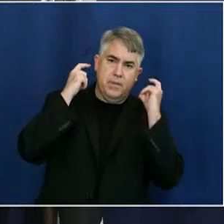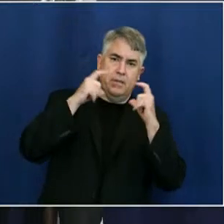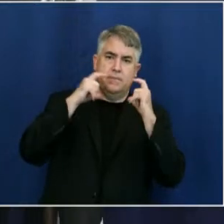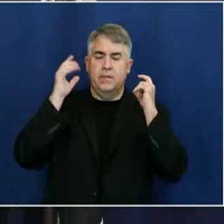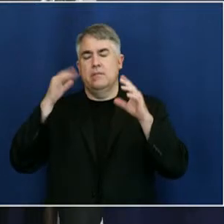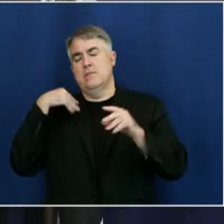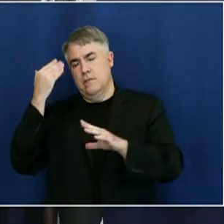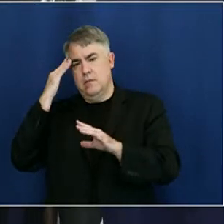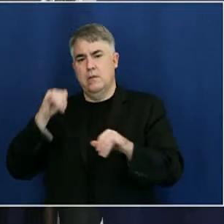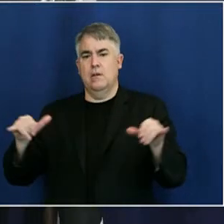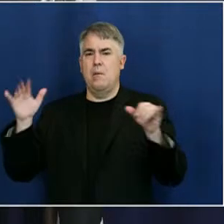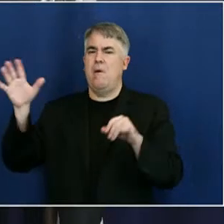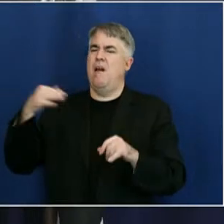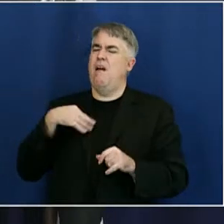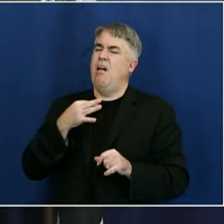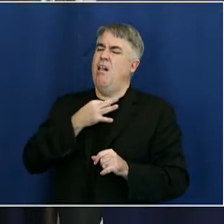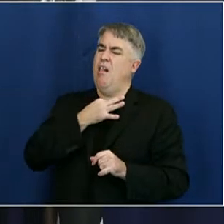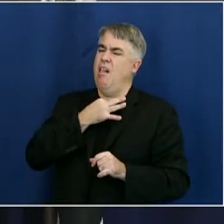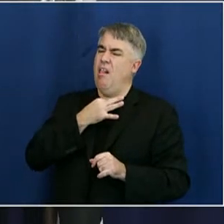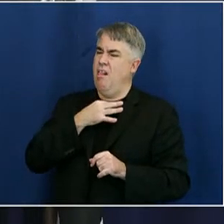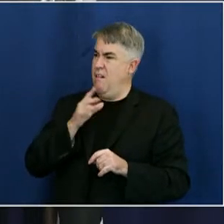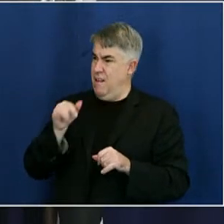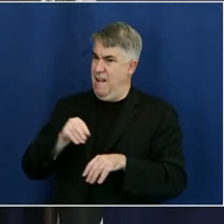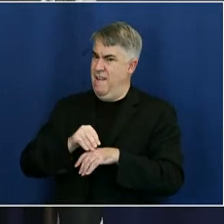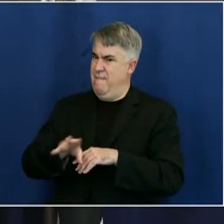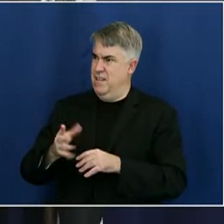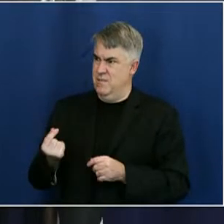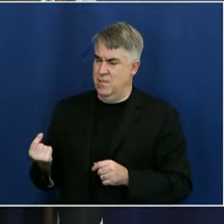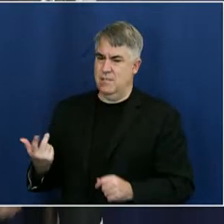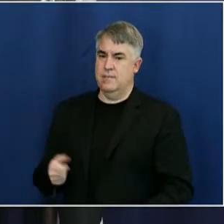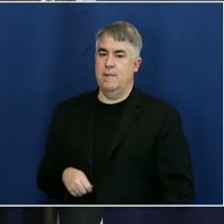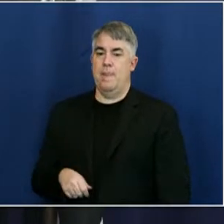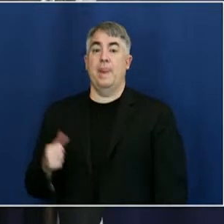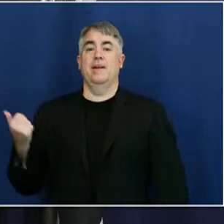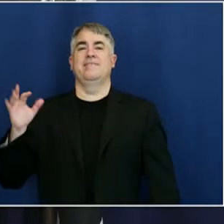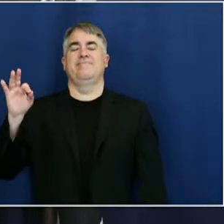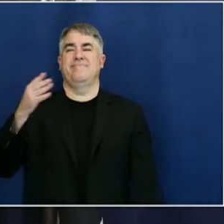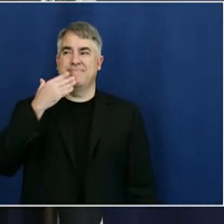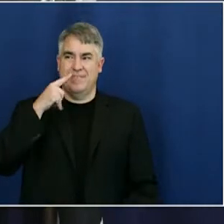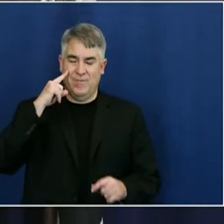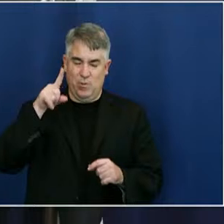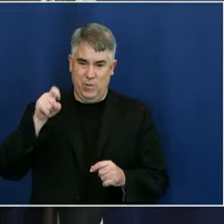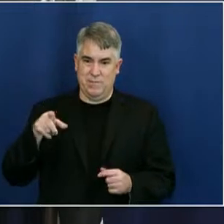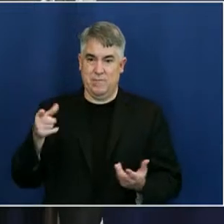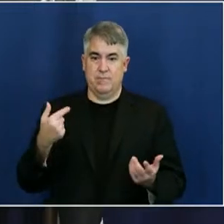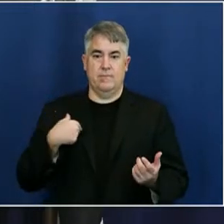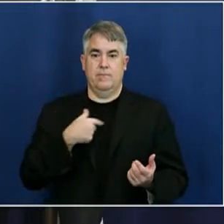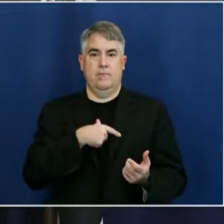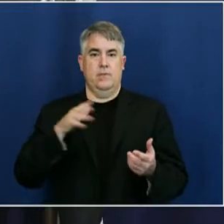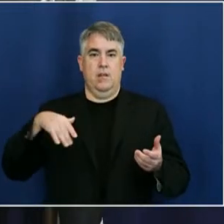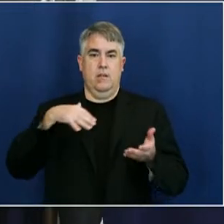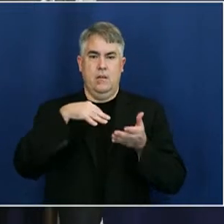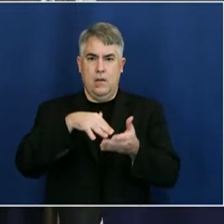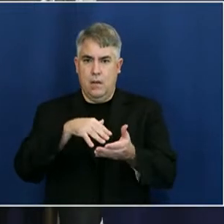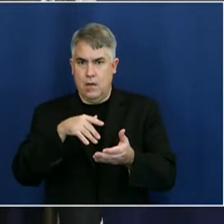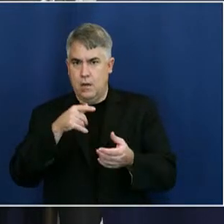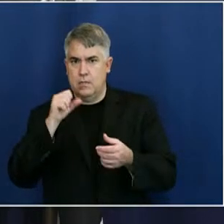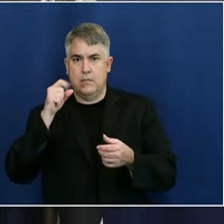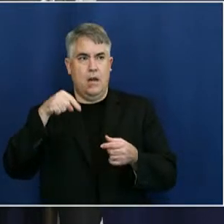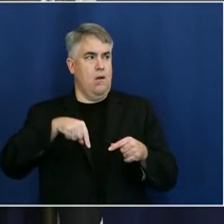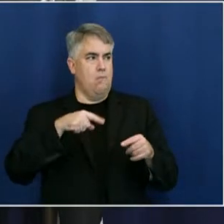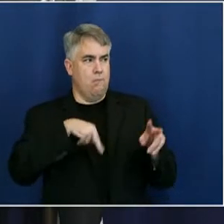they've been completely inoculated? Thank you for that question. We have not studied that locally, but